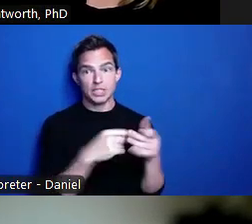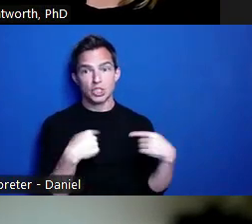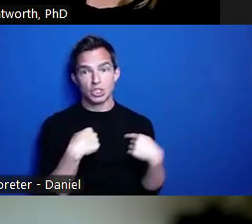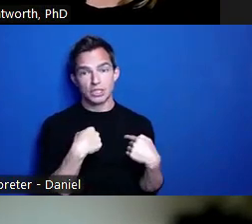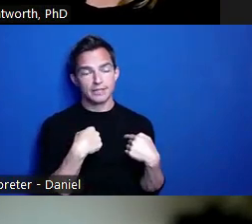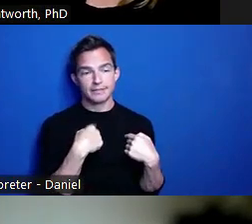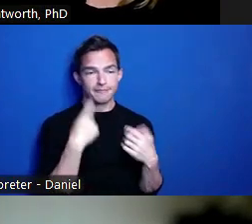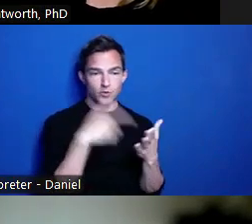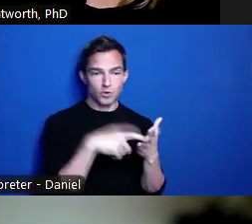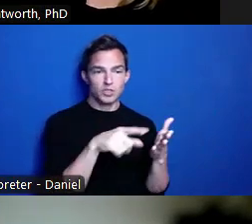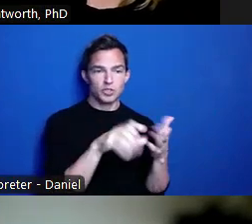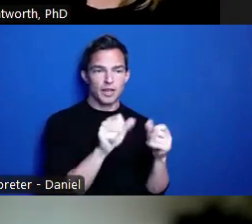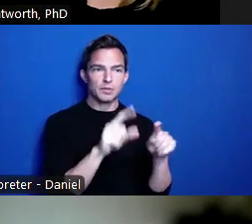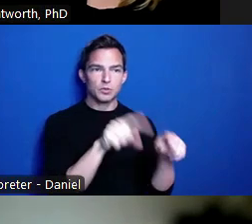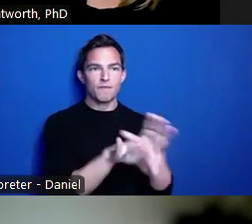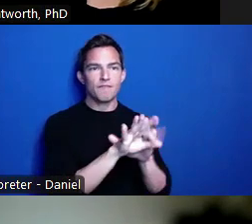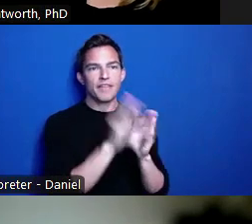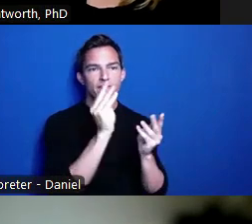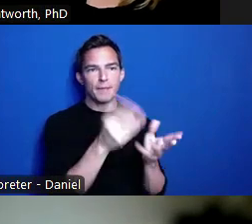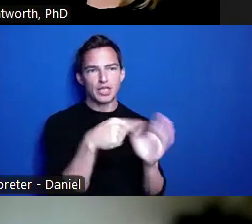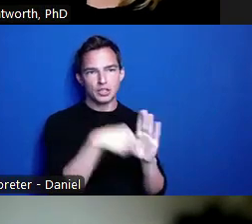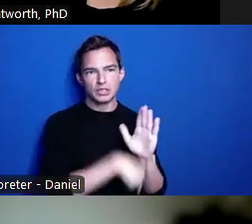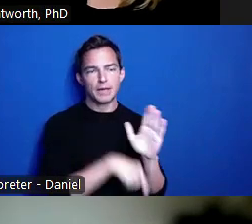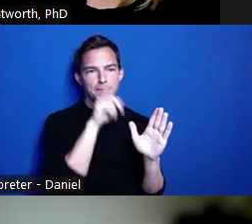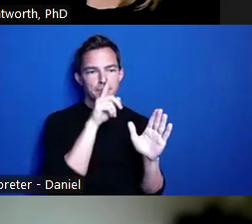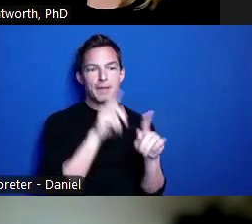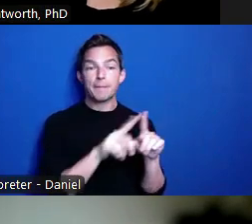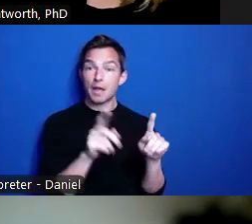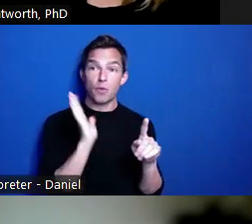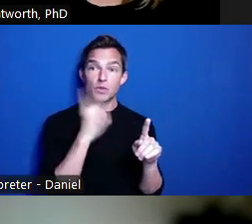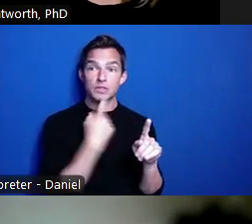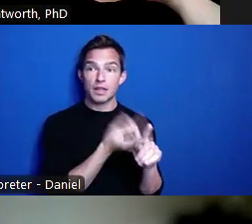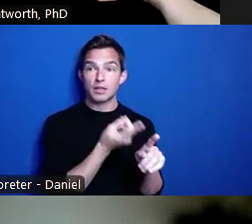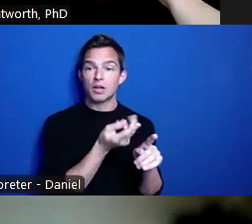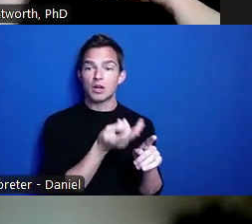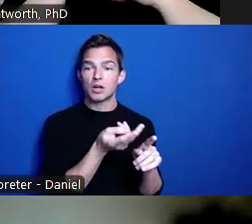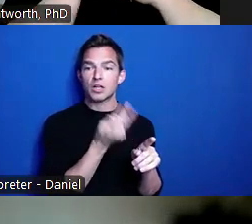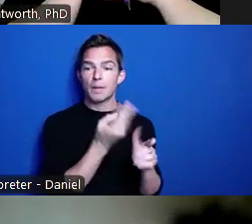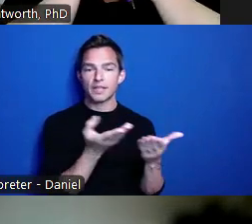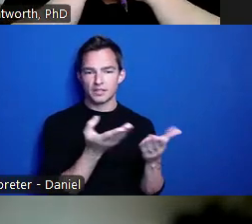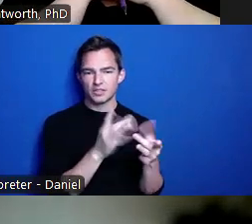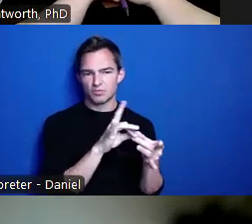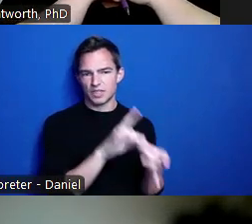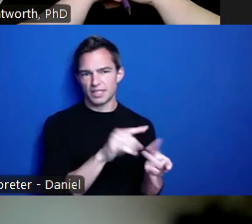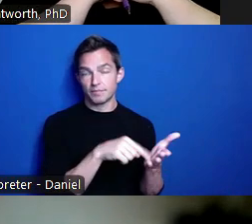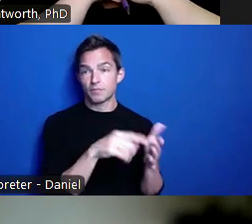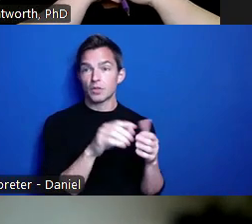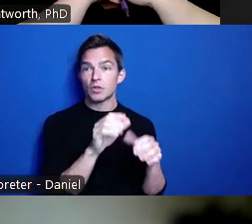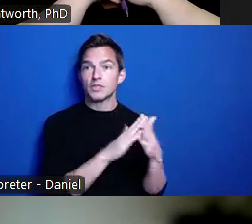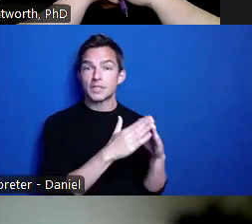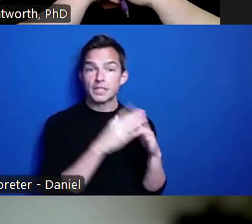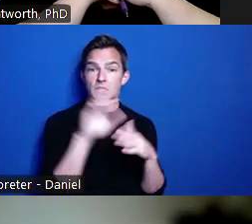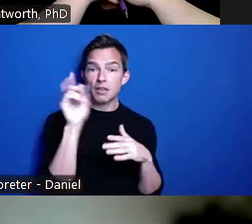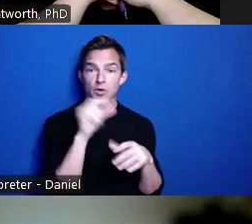that where you can go and find that information. But here's what I will say. I have a couple of things to say related to this. So when I worked in state government,